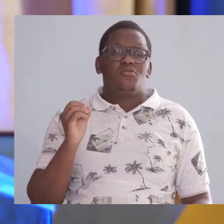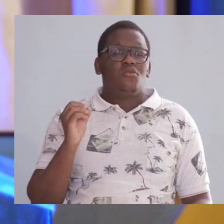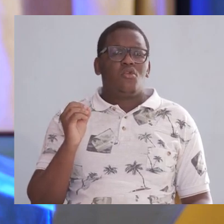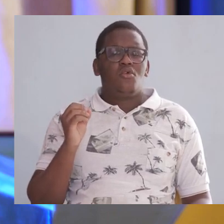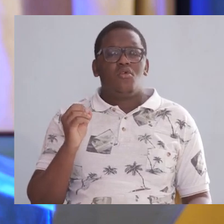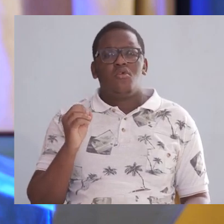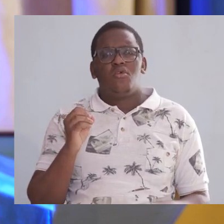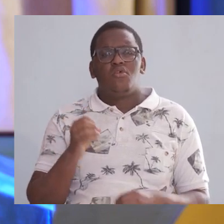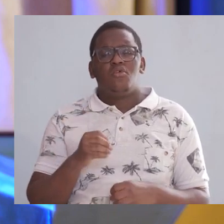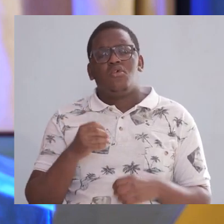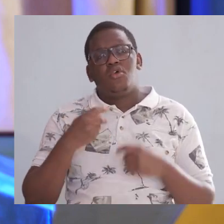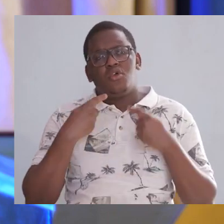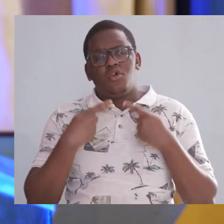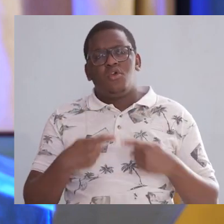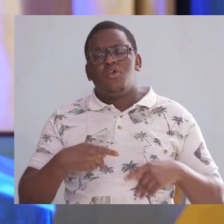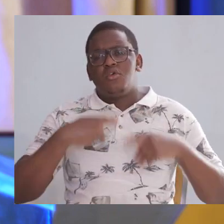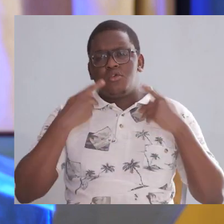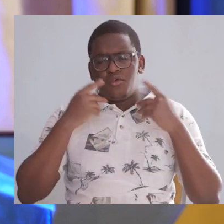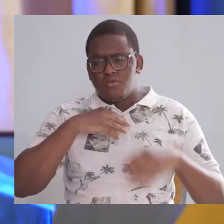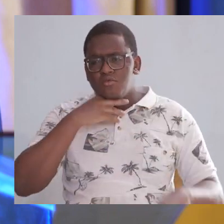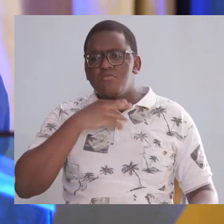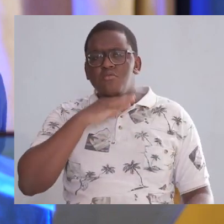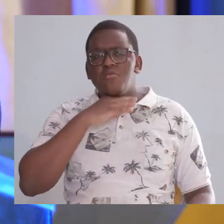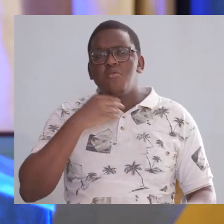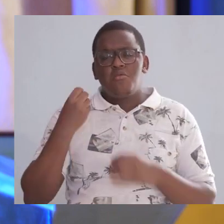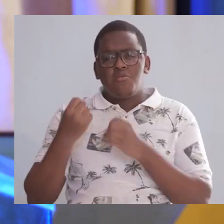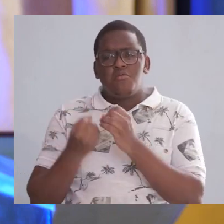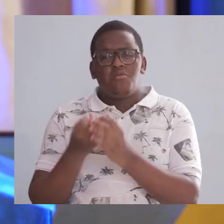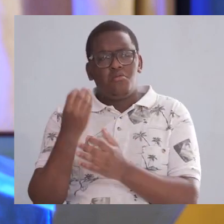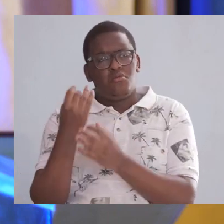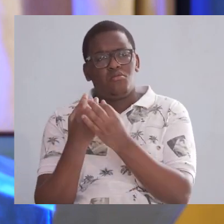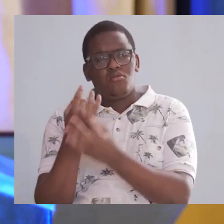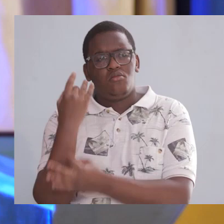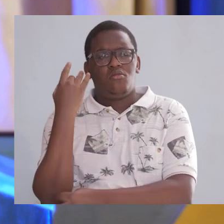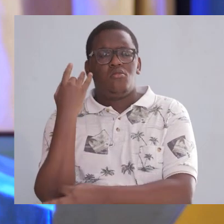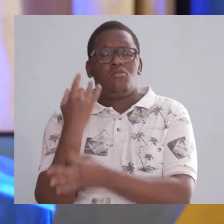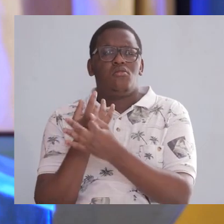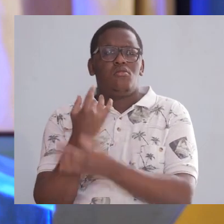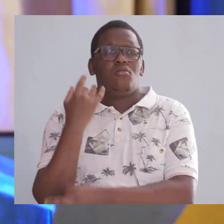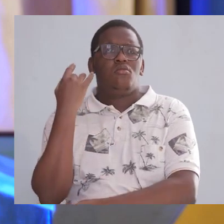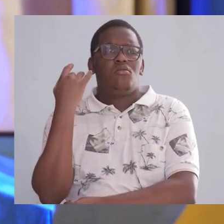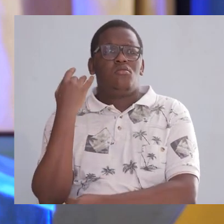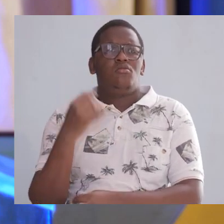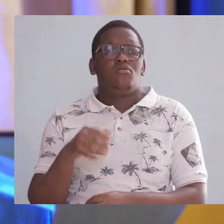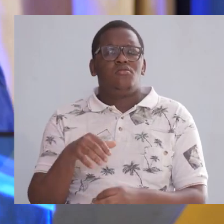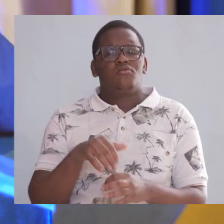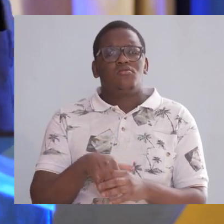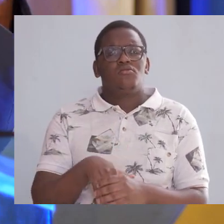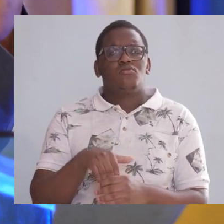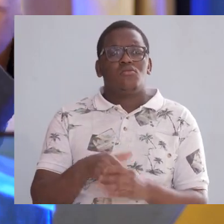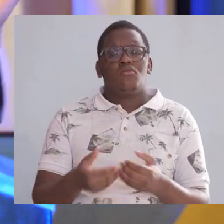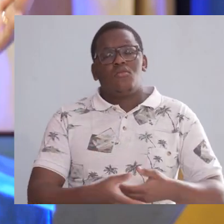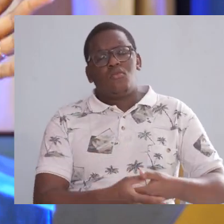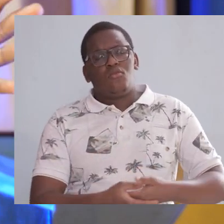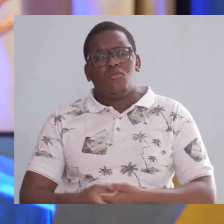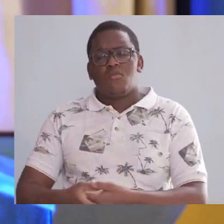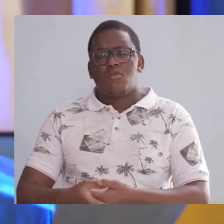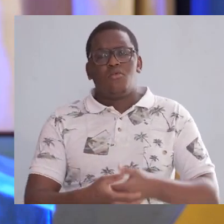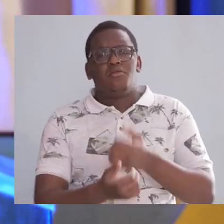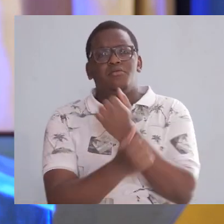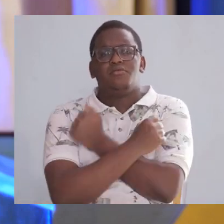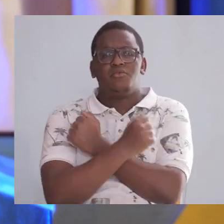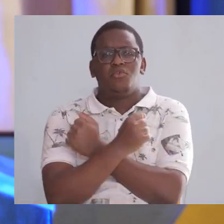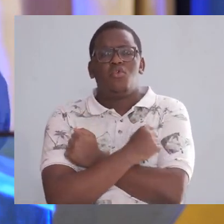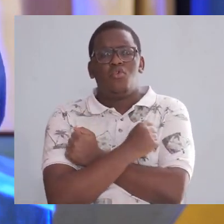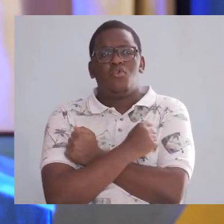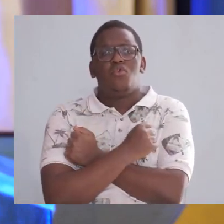home who told me about his childhood friends whose parents refused to rein them